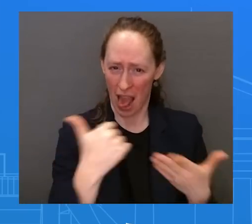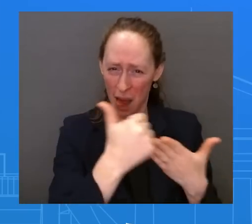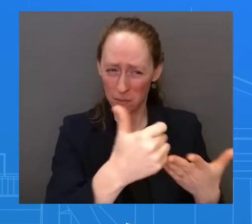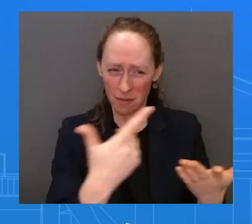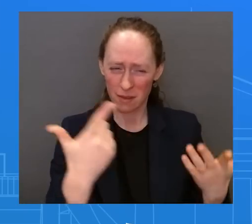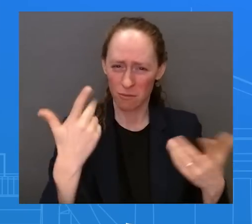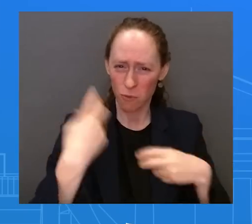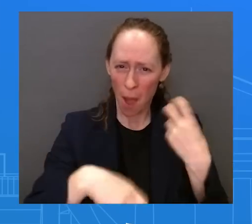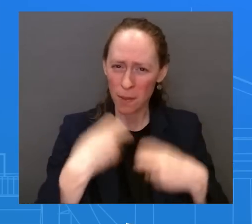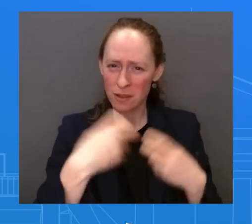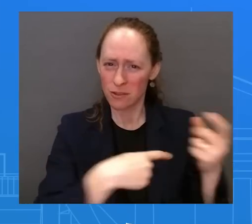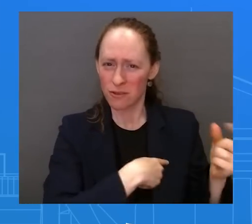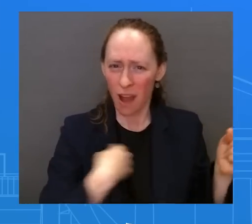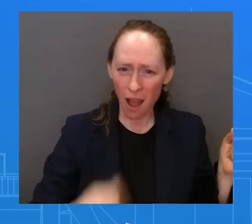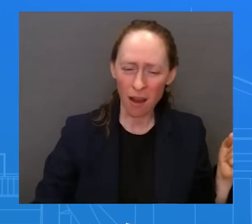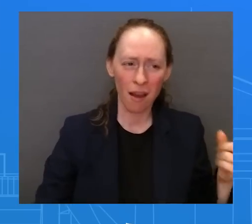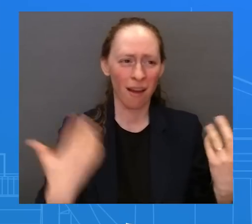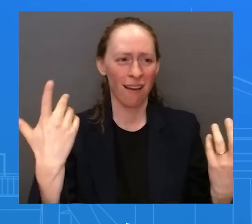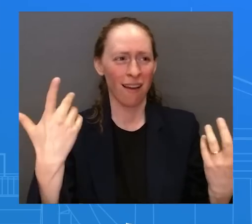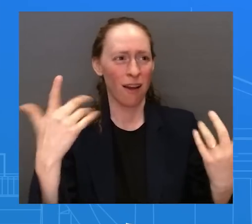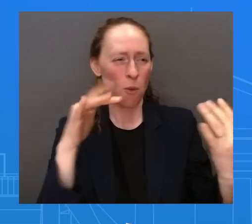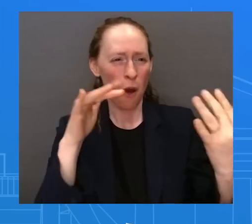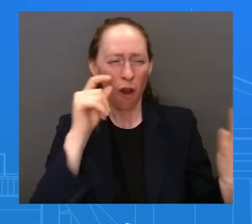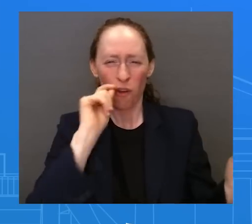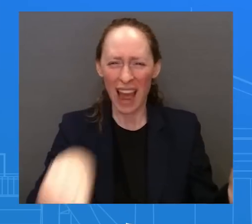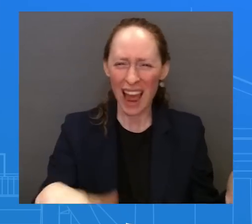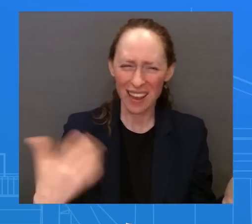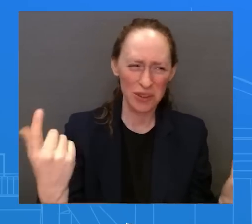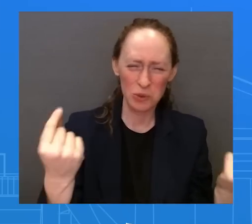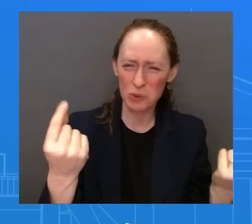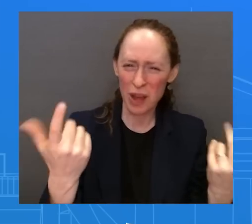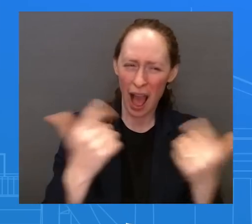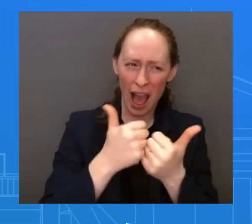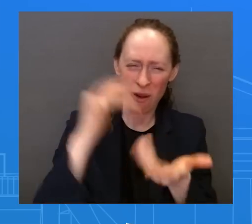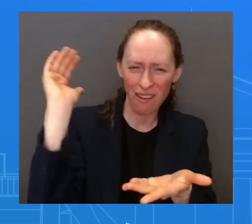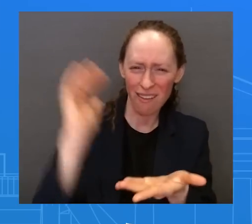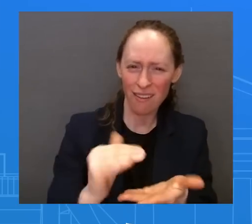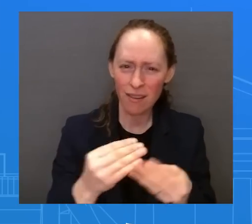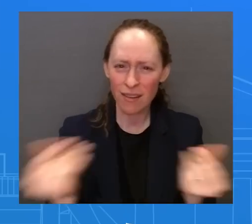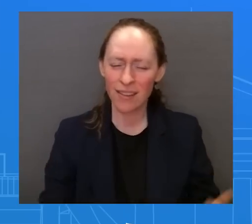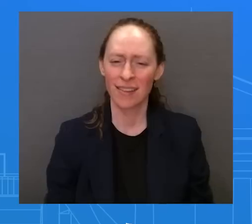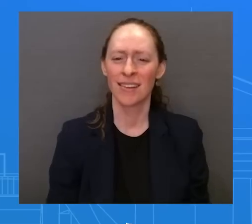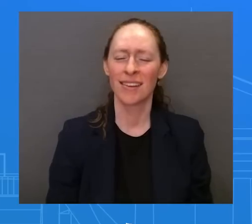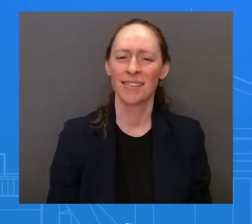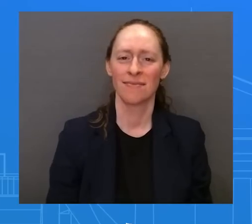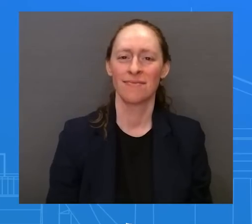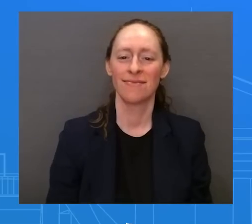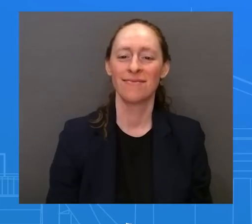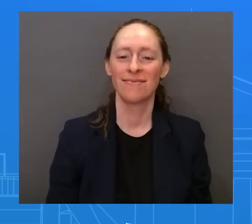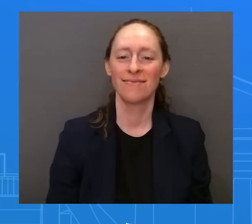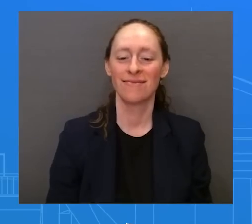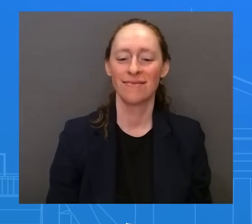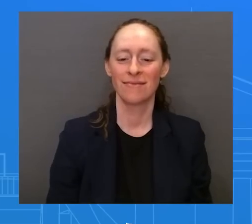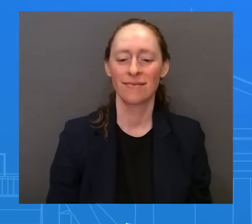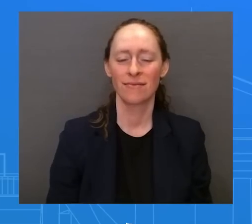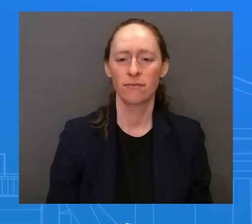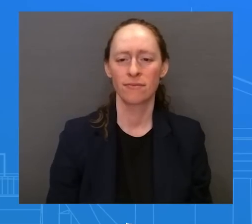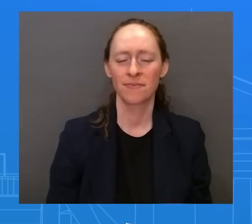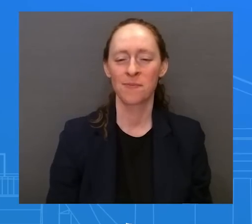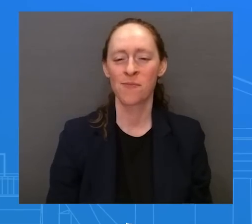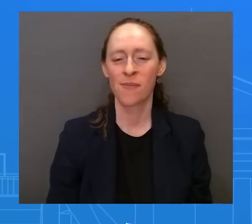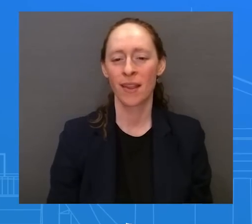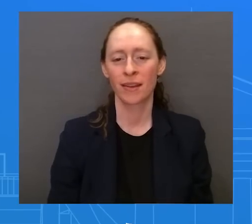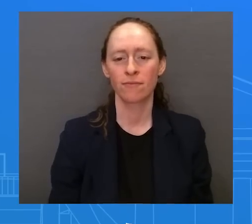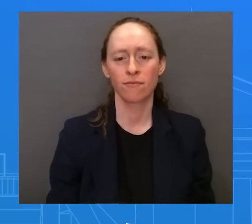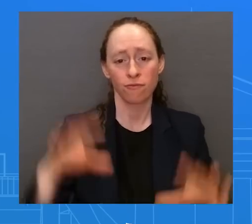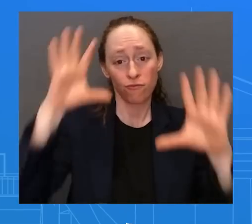couple of things the president is certainly looking forward uh to taking this trip to Northern Ireland and also the UK where he'll be heading out